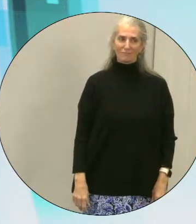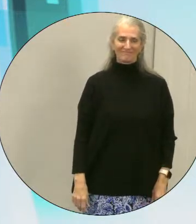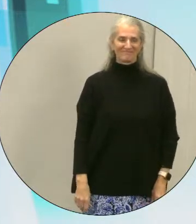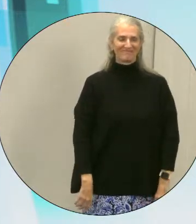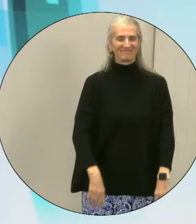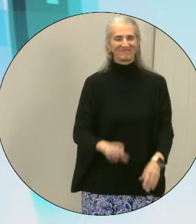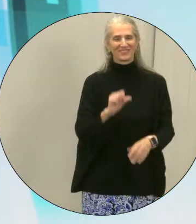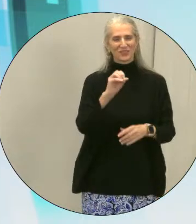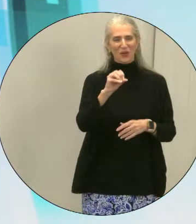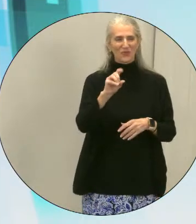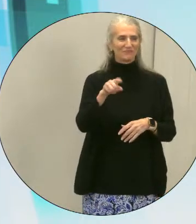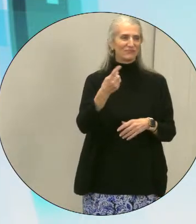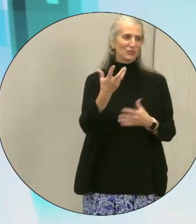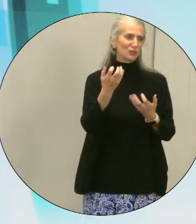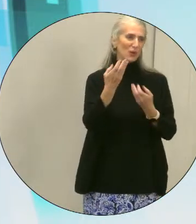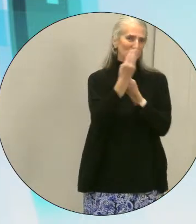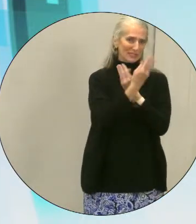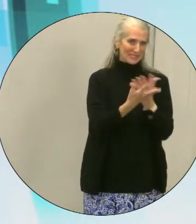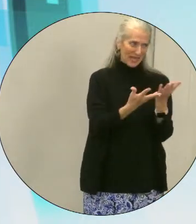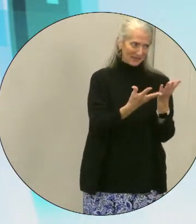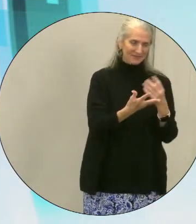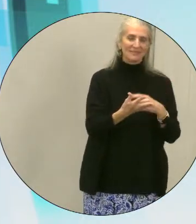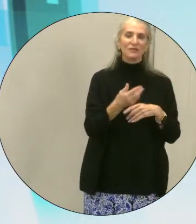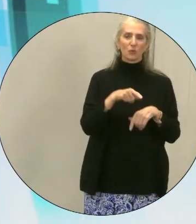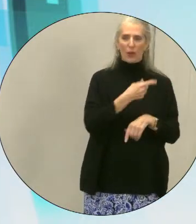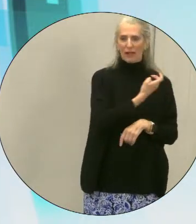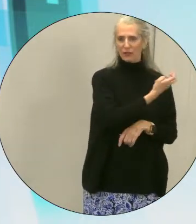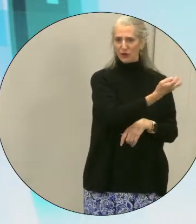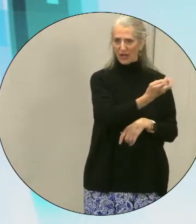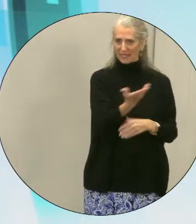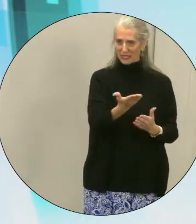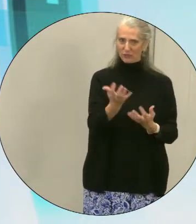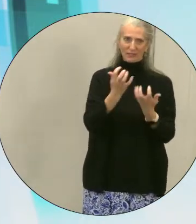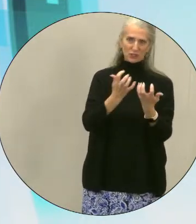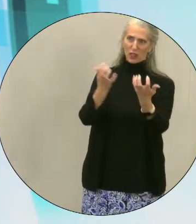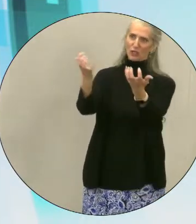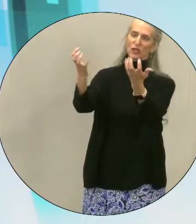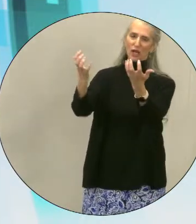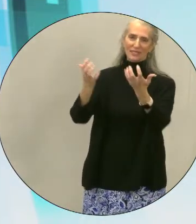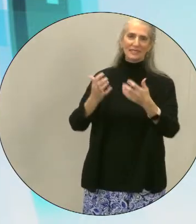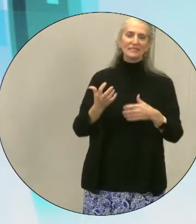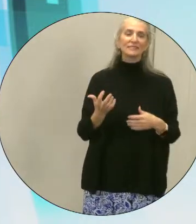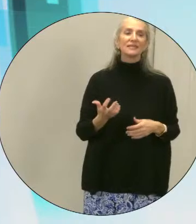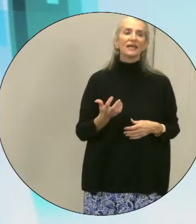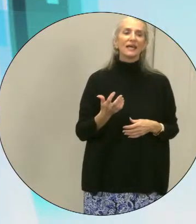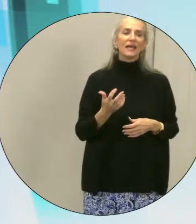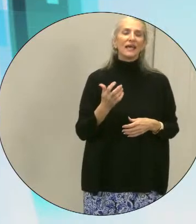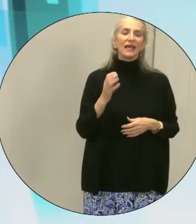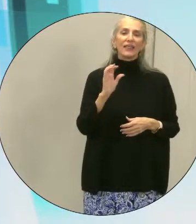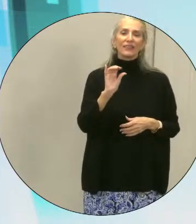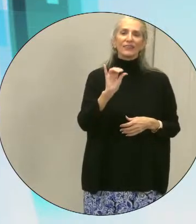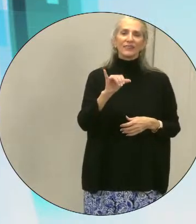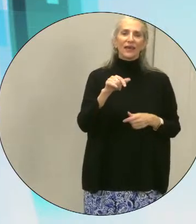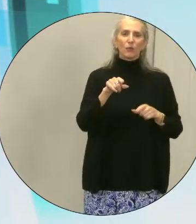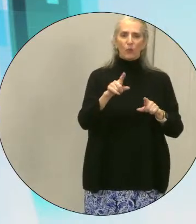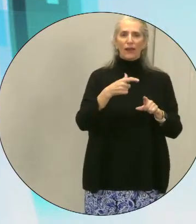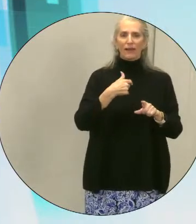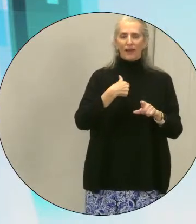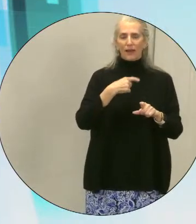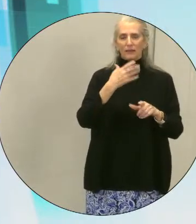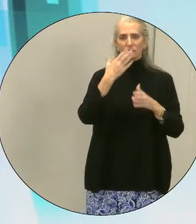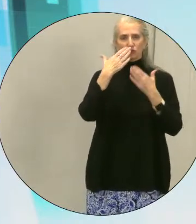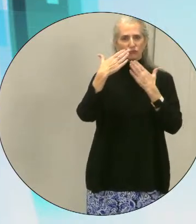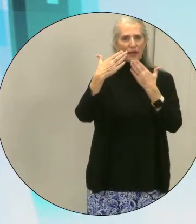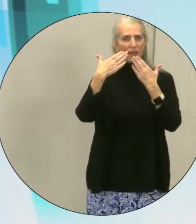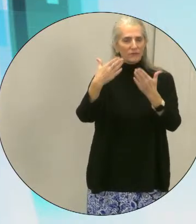So I just want to say, while you're all here and there's a large audience, that while I am grateful